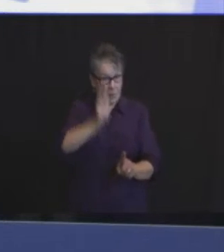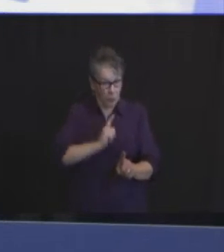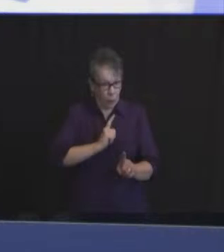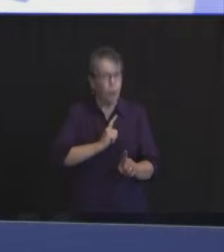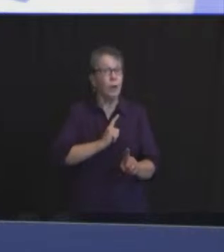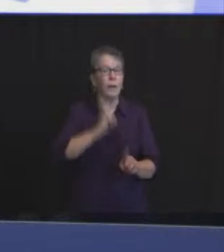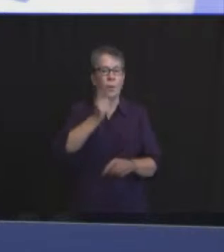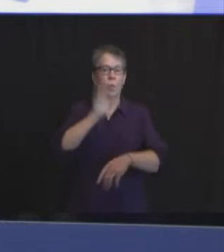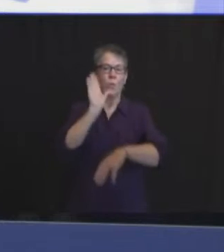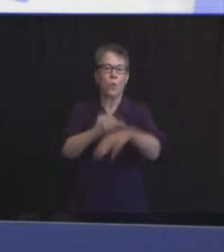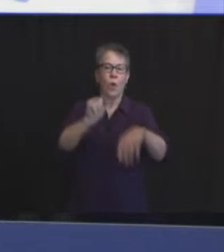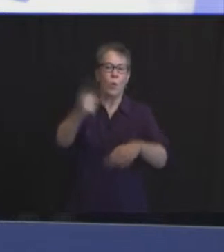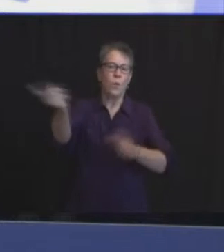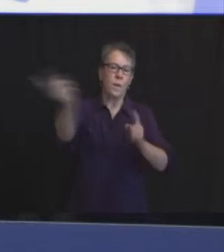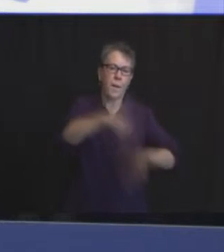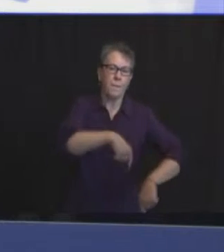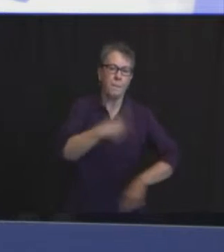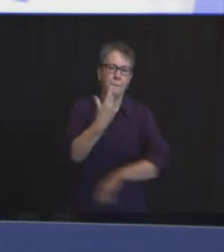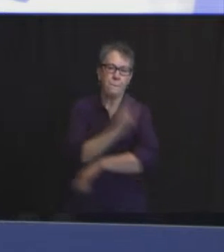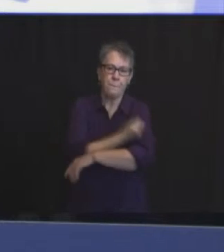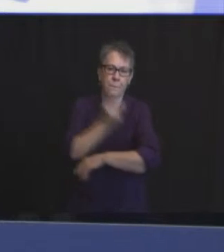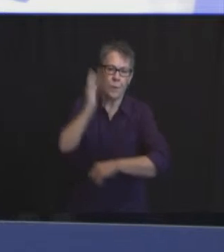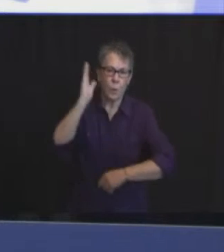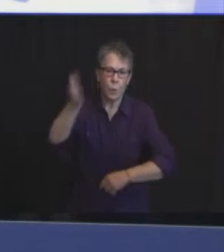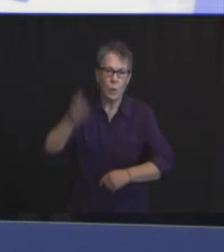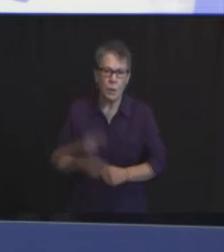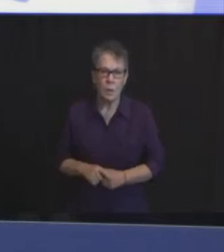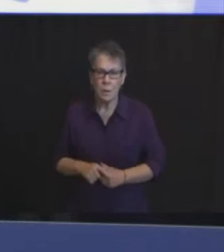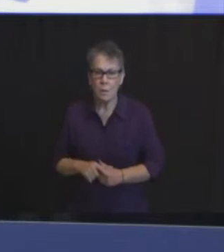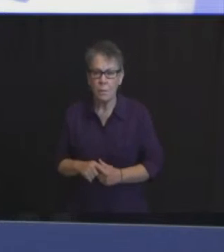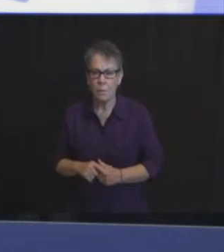today. As of 11 a.m.,